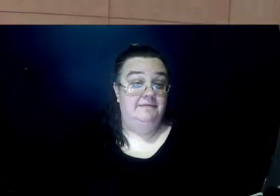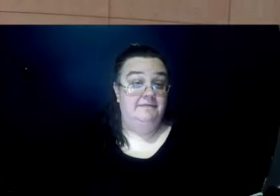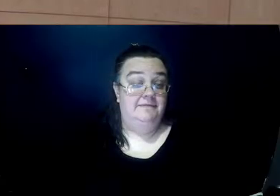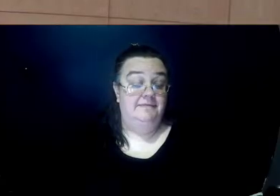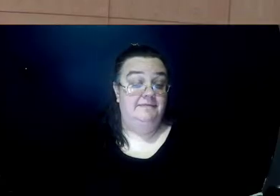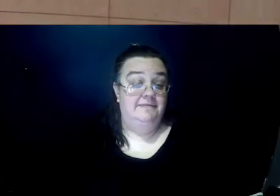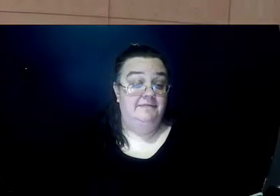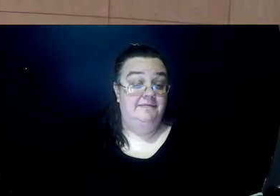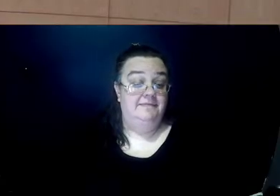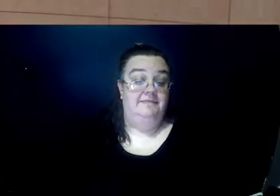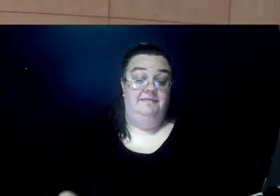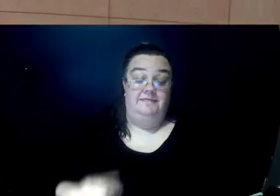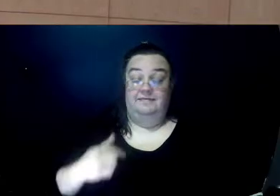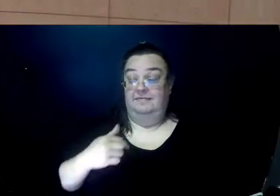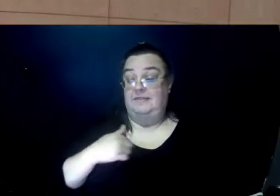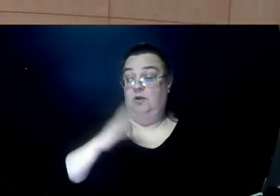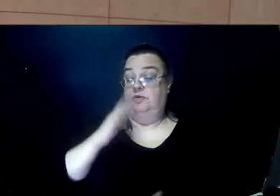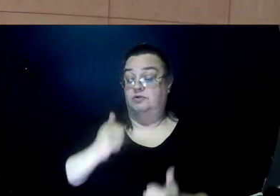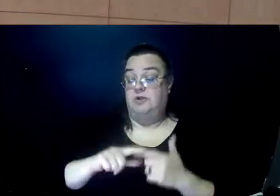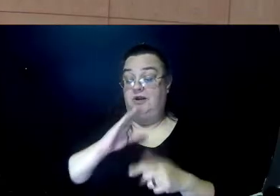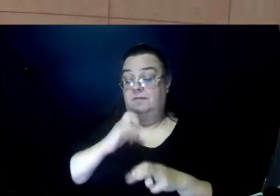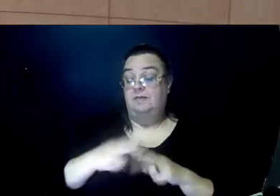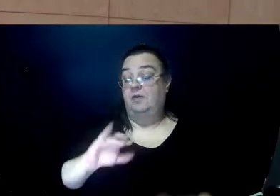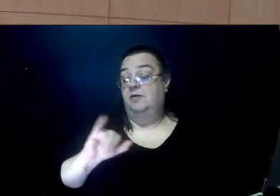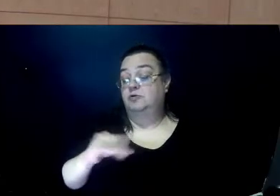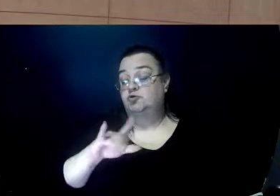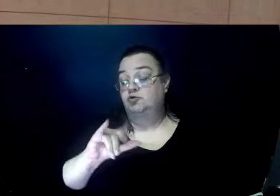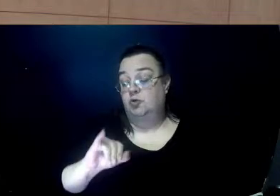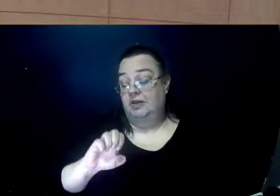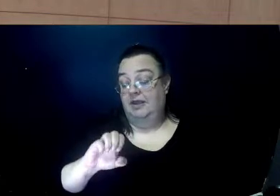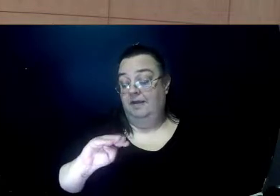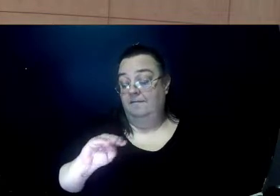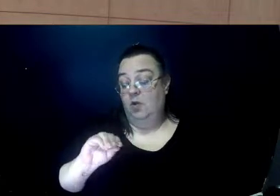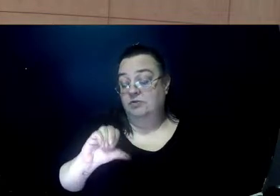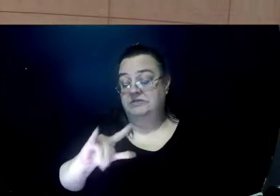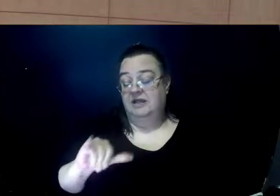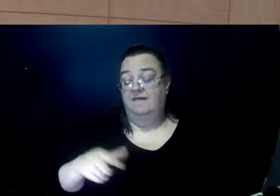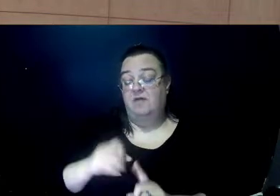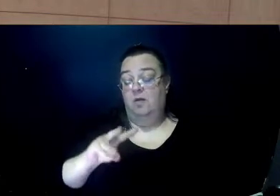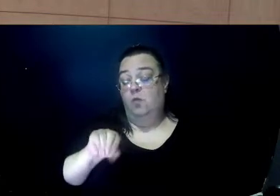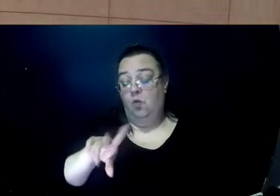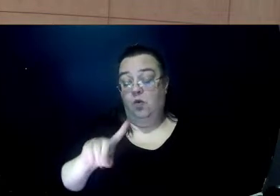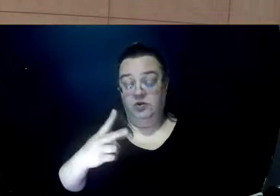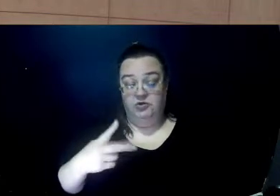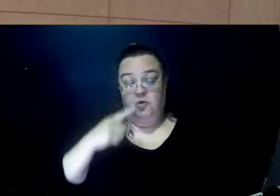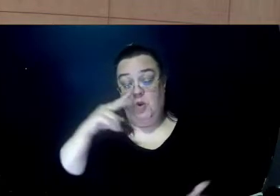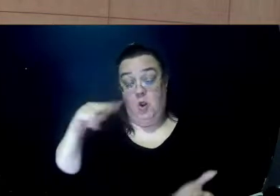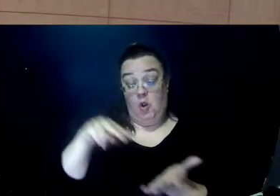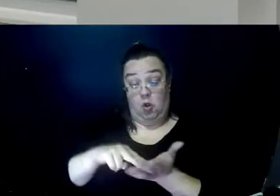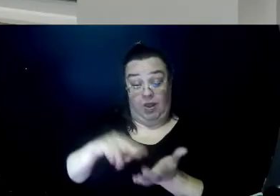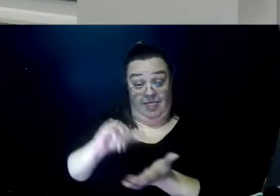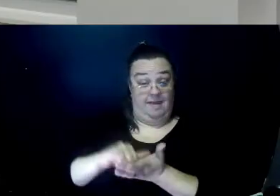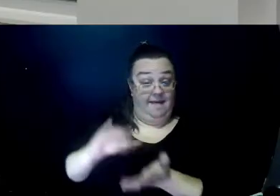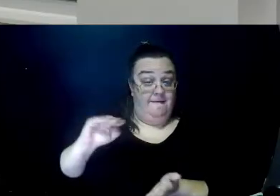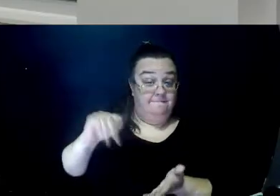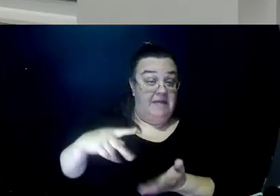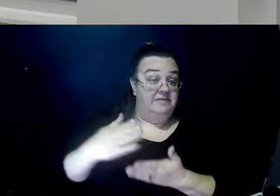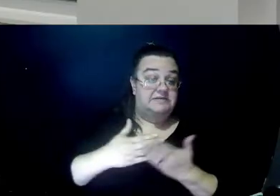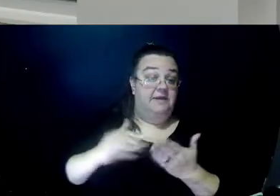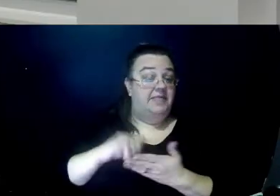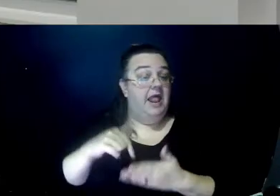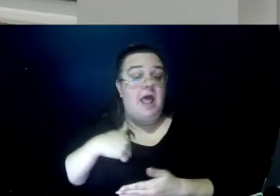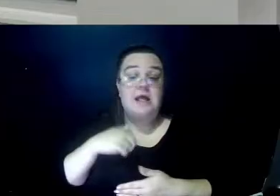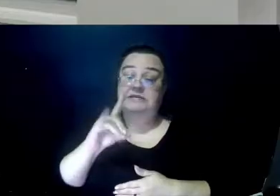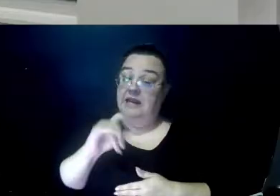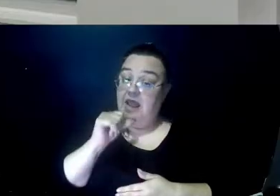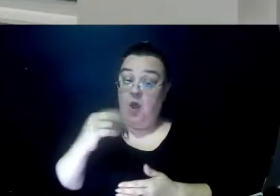I'll try to be brief. Julia Mosley, Ward 2. As you look at that map, something I didn't realize